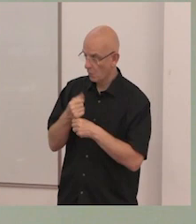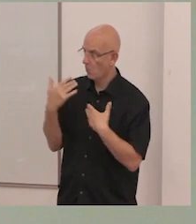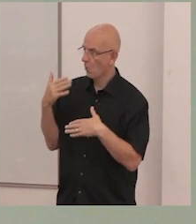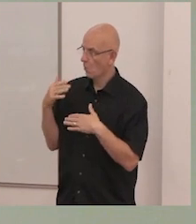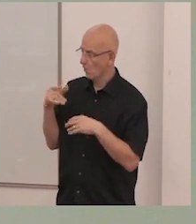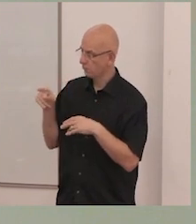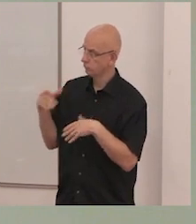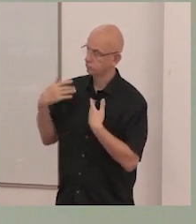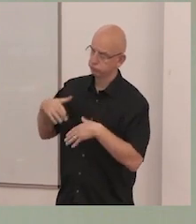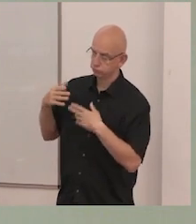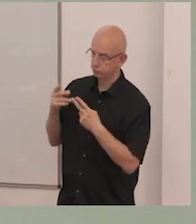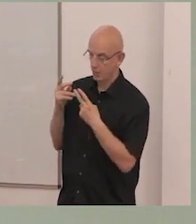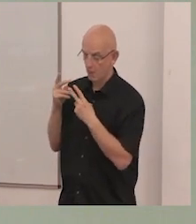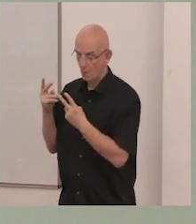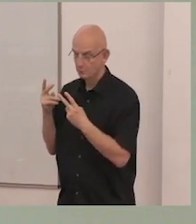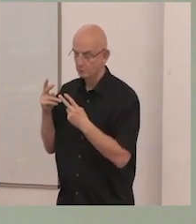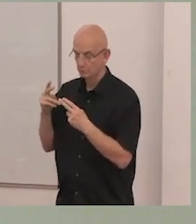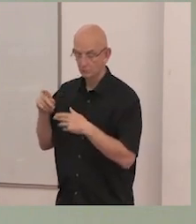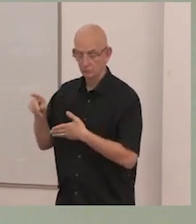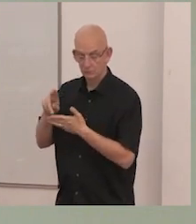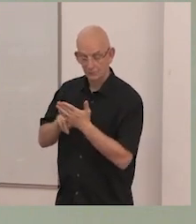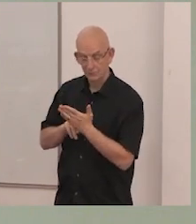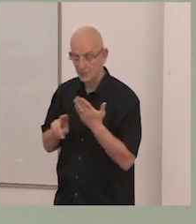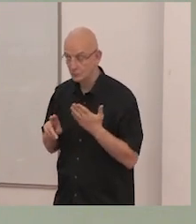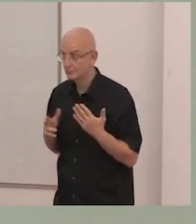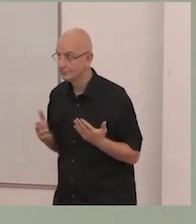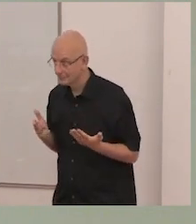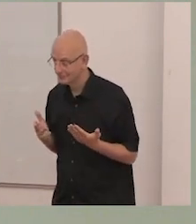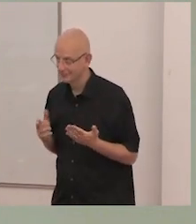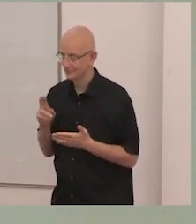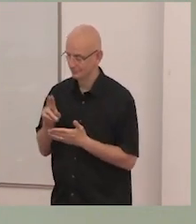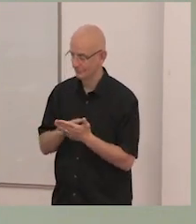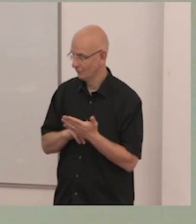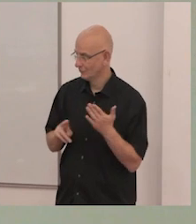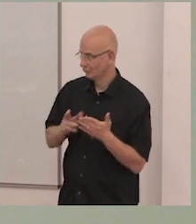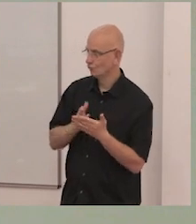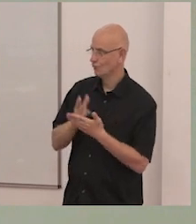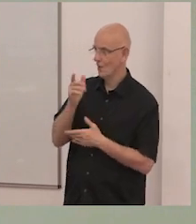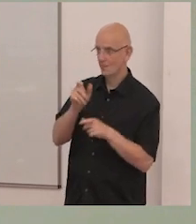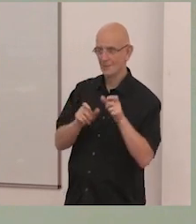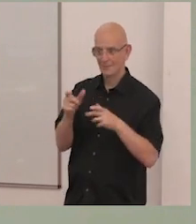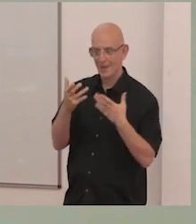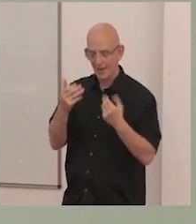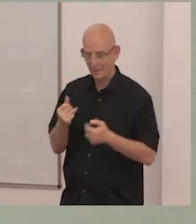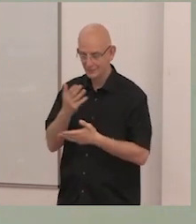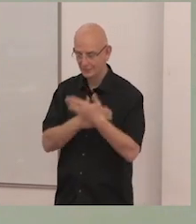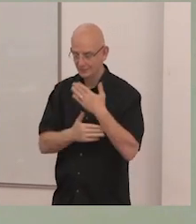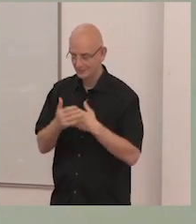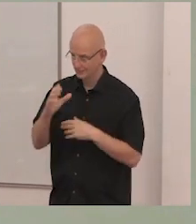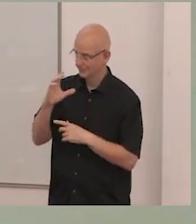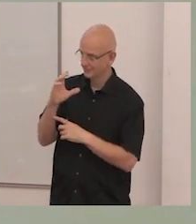with disabilities was born. So in that general comment, we still do not read about